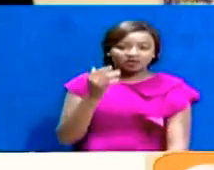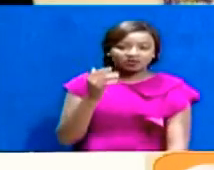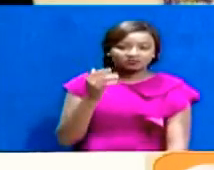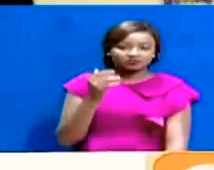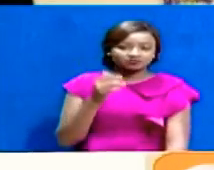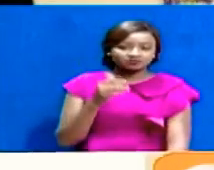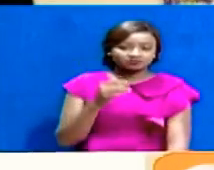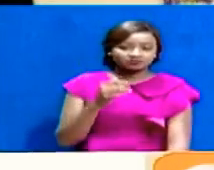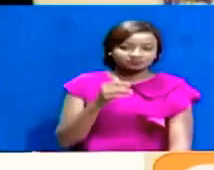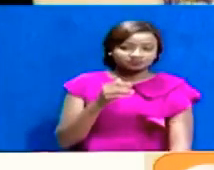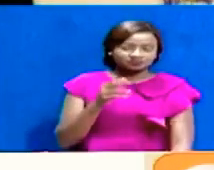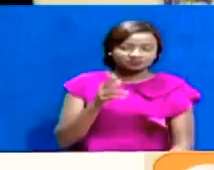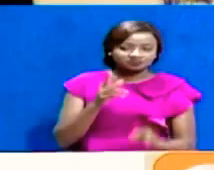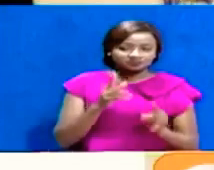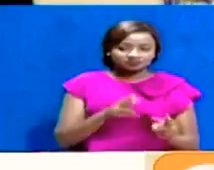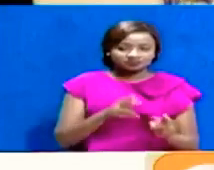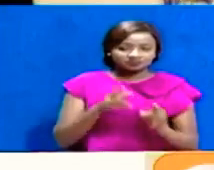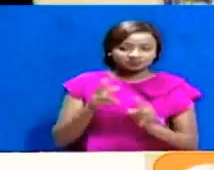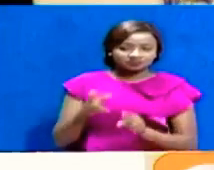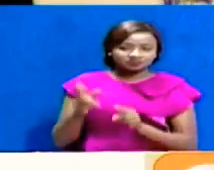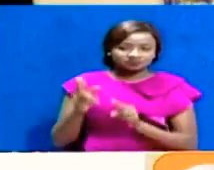So your natural